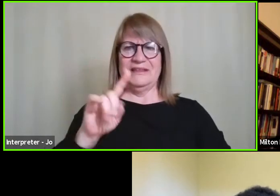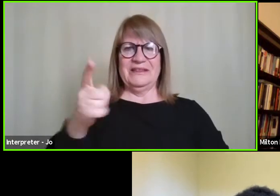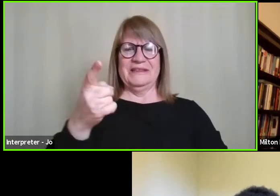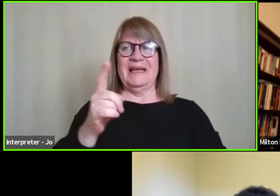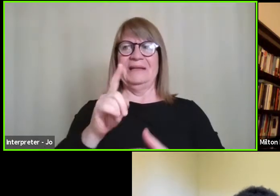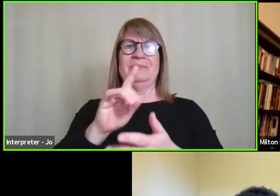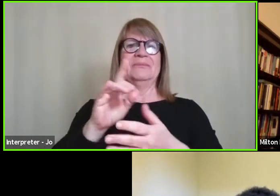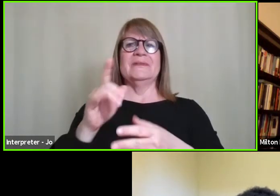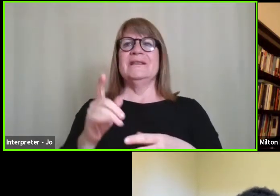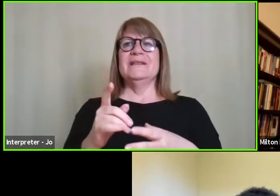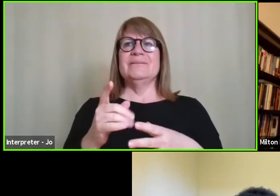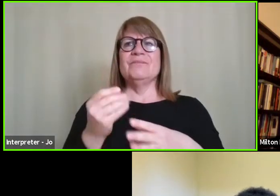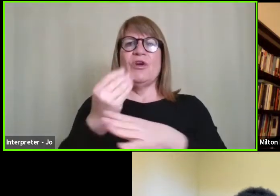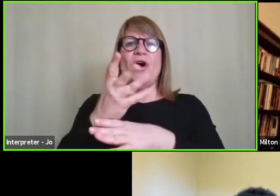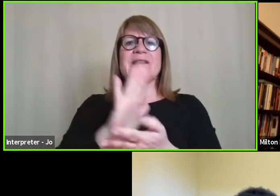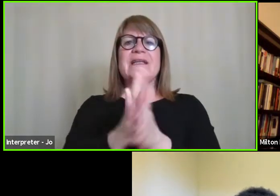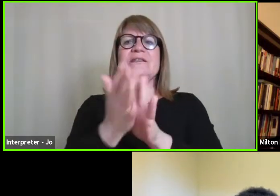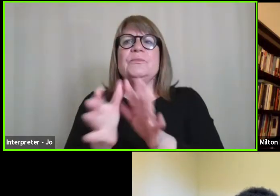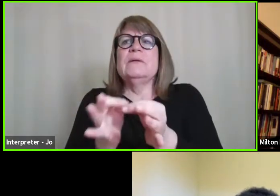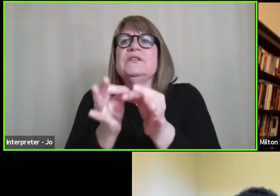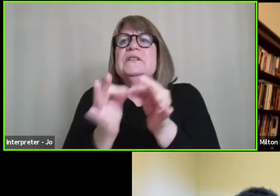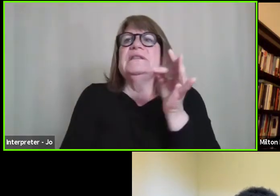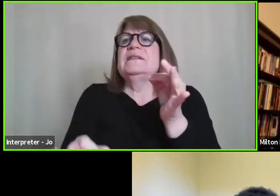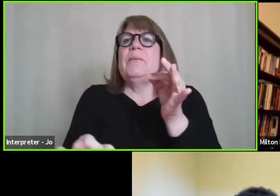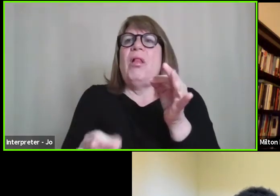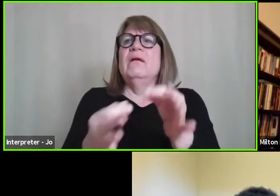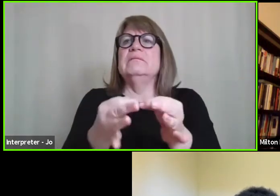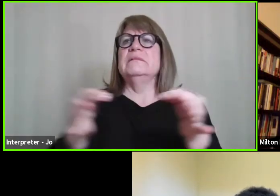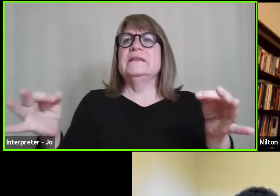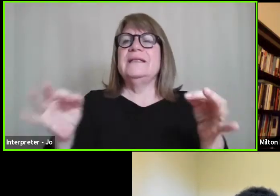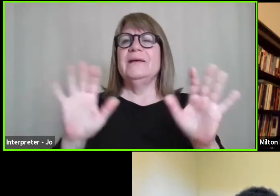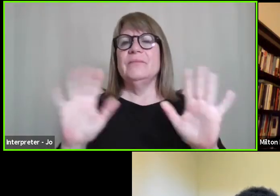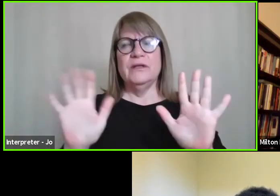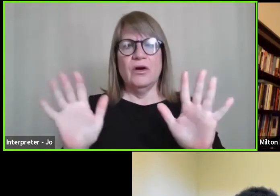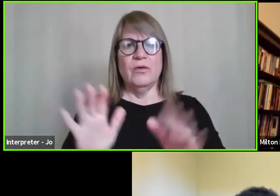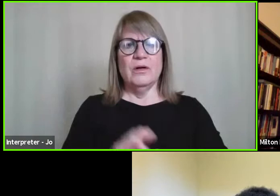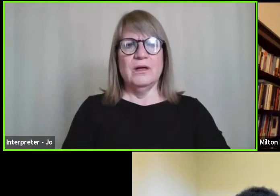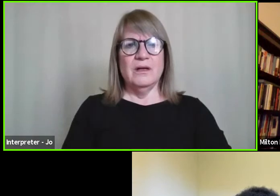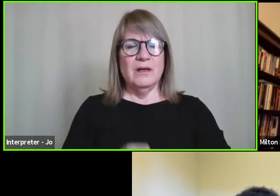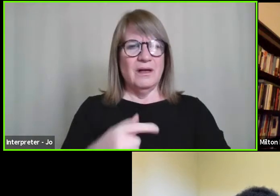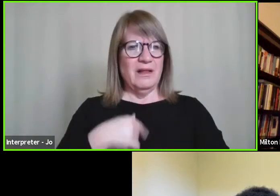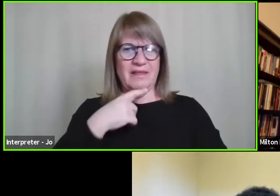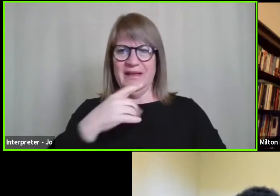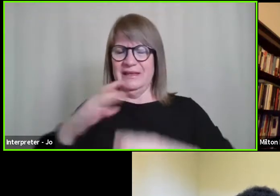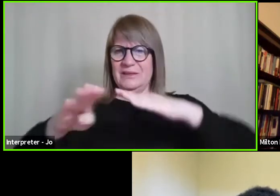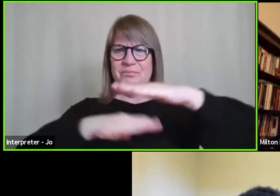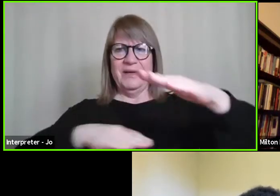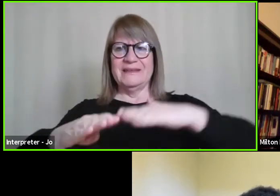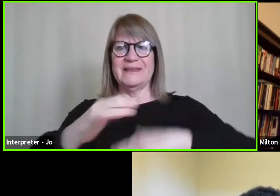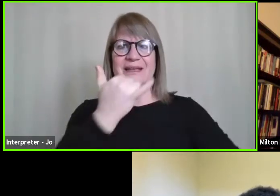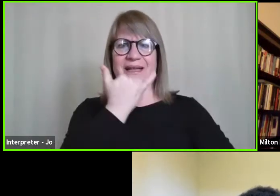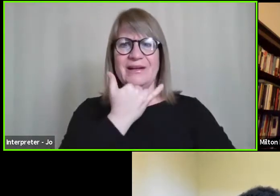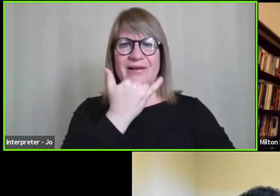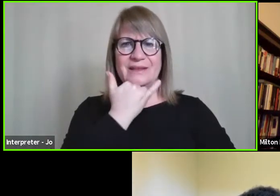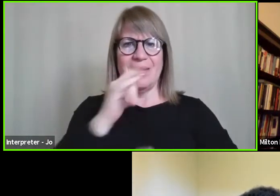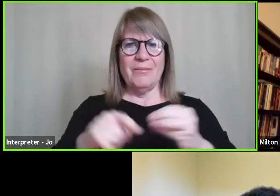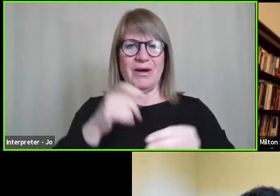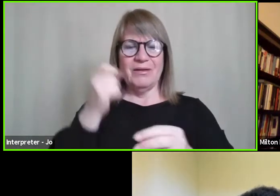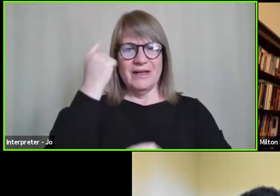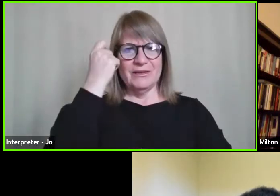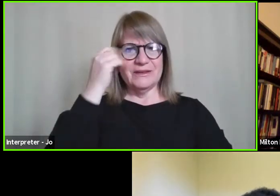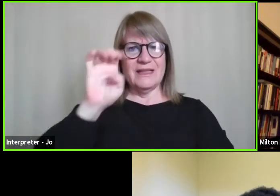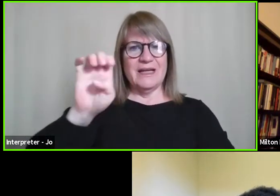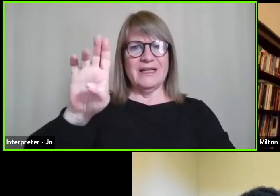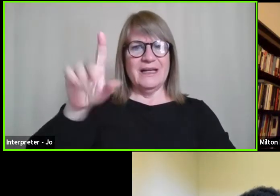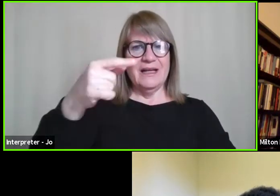also uh you know i think we can go as far as say it's a fundamental inaccuracy in terms of how we understand the eugenics movement so